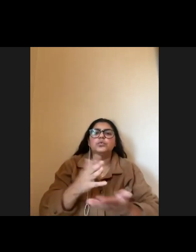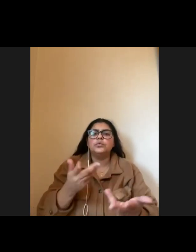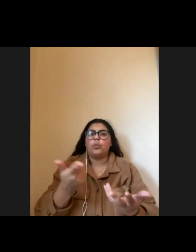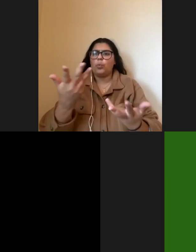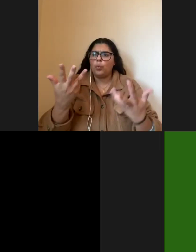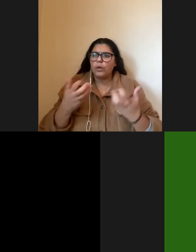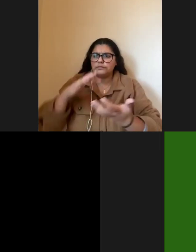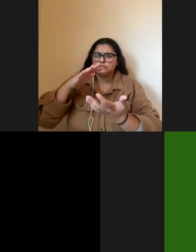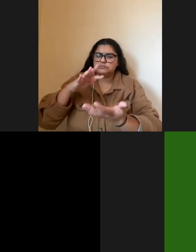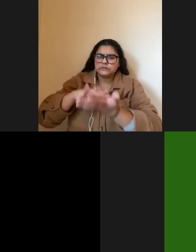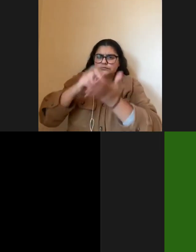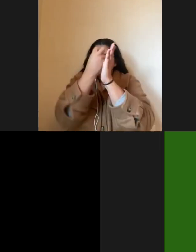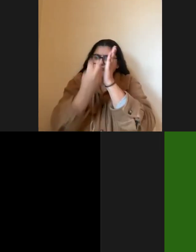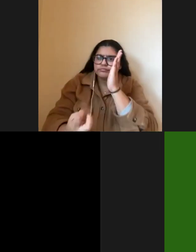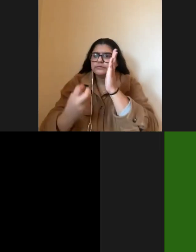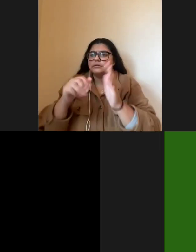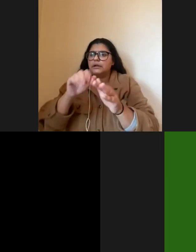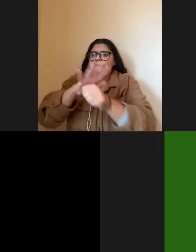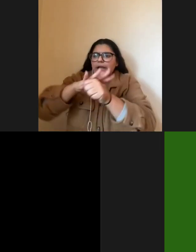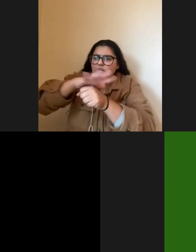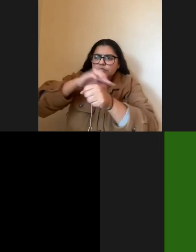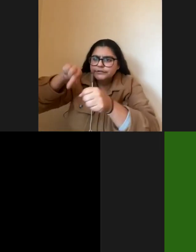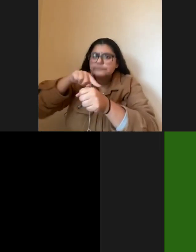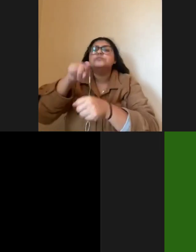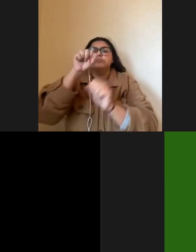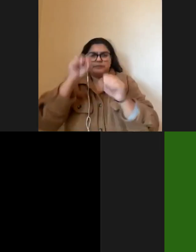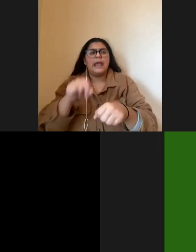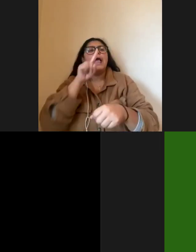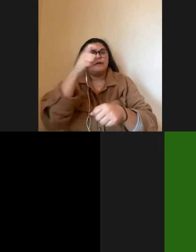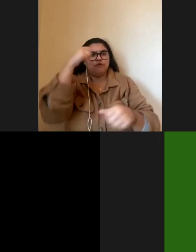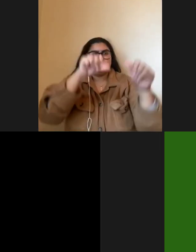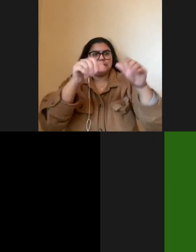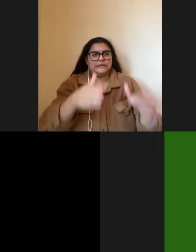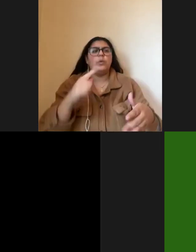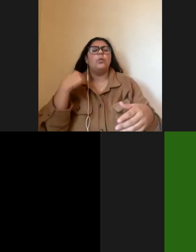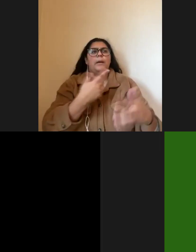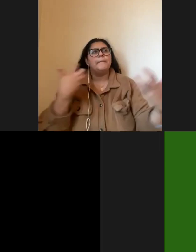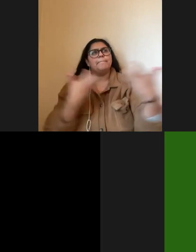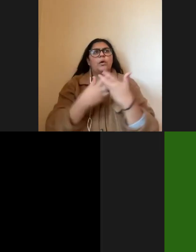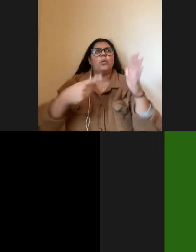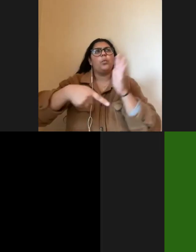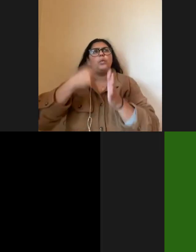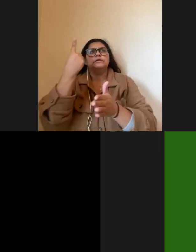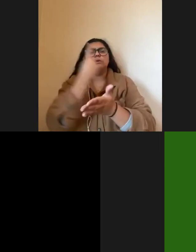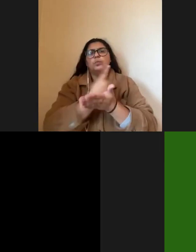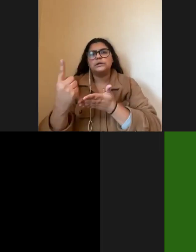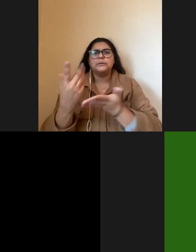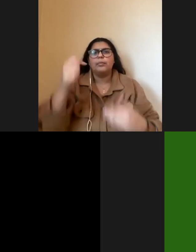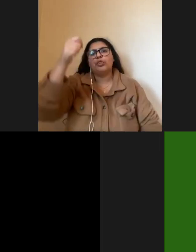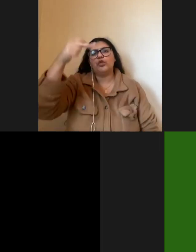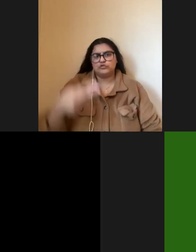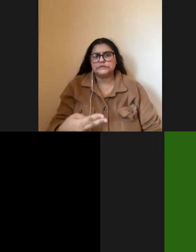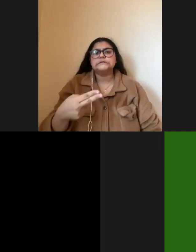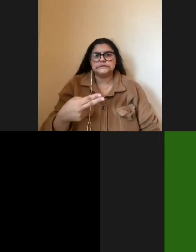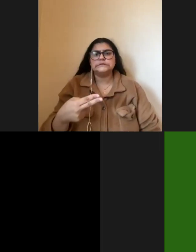your group, you can request a scientist. We match once per week. Typically, we match on Thursdays, and then the match